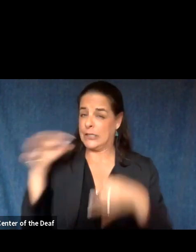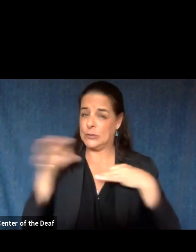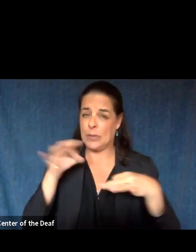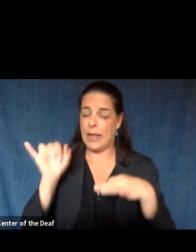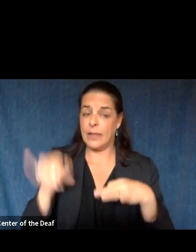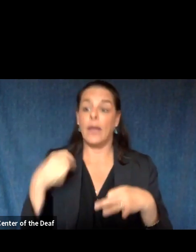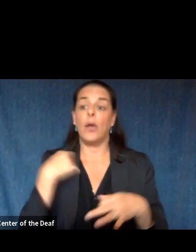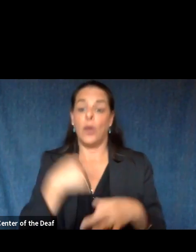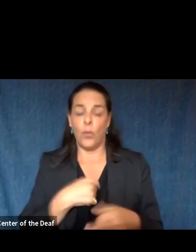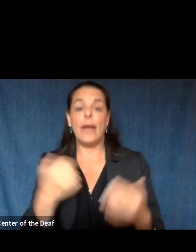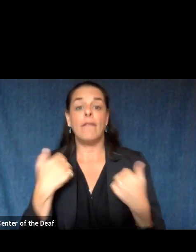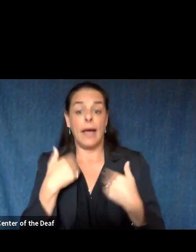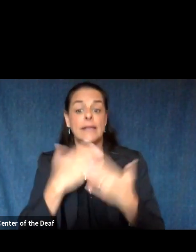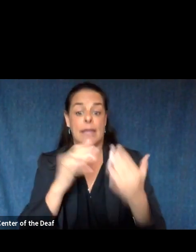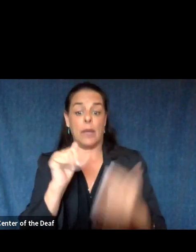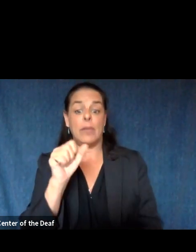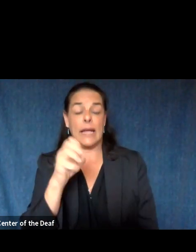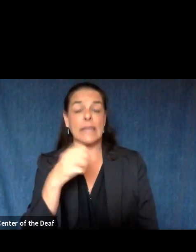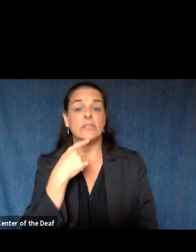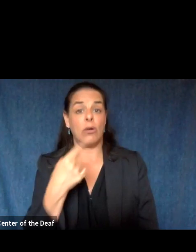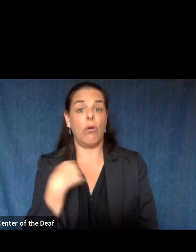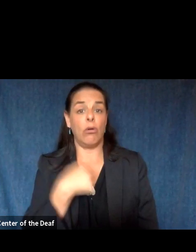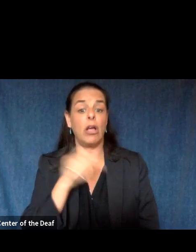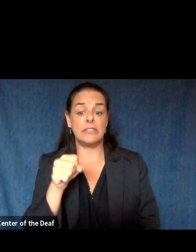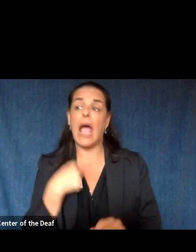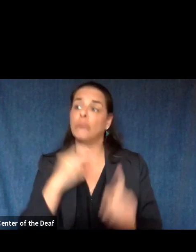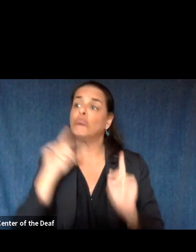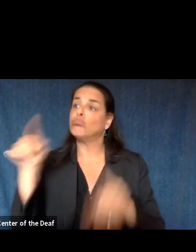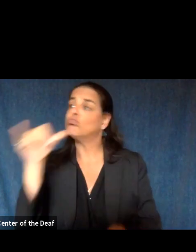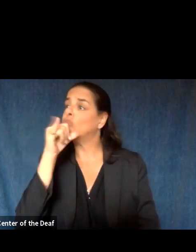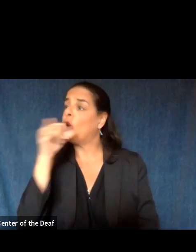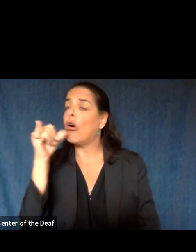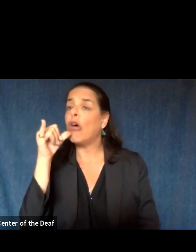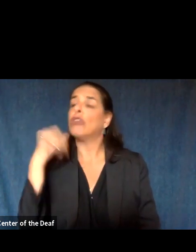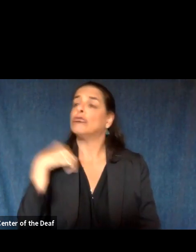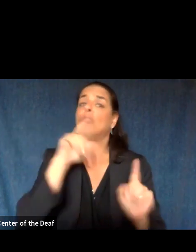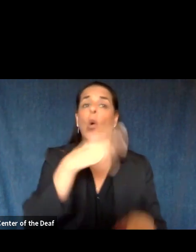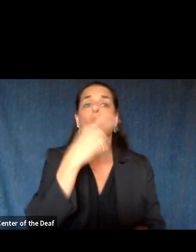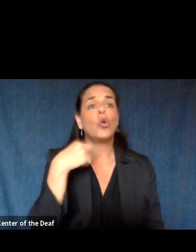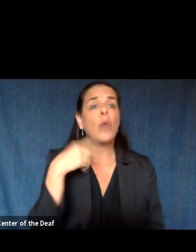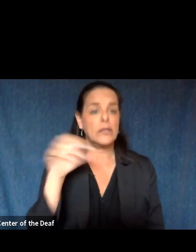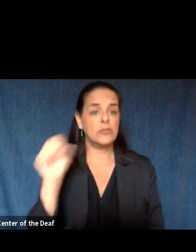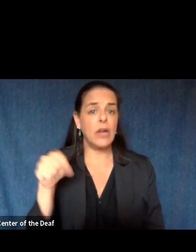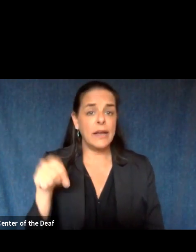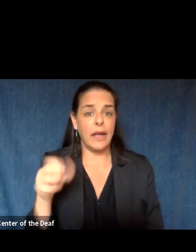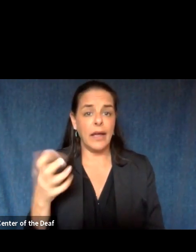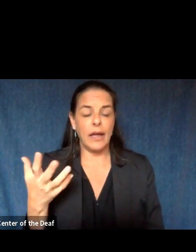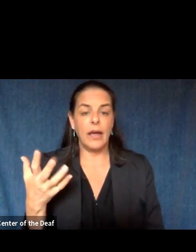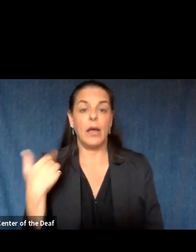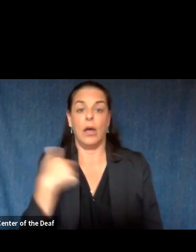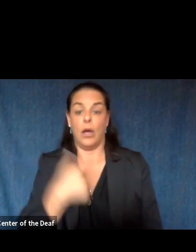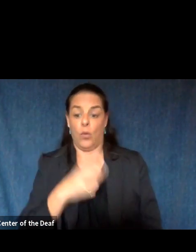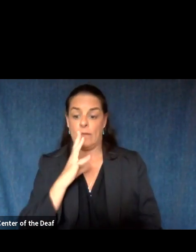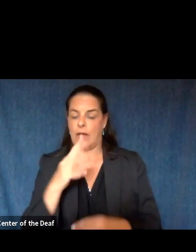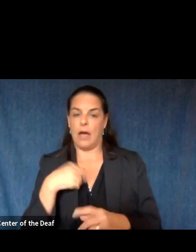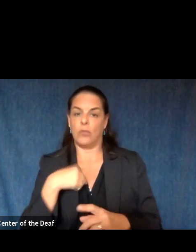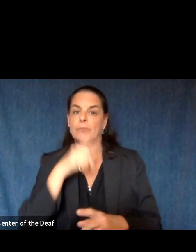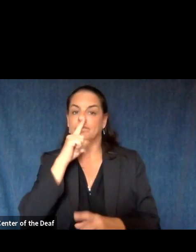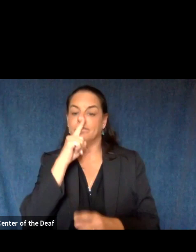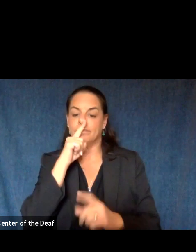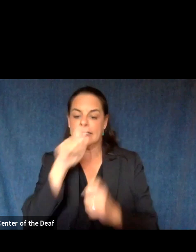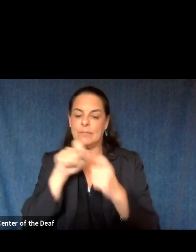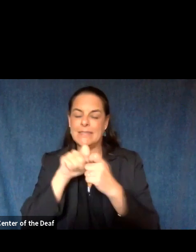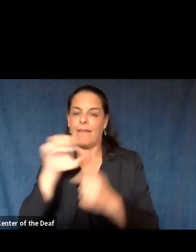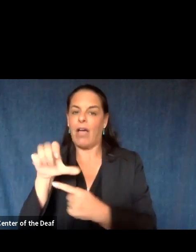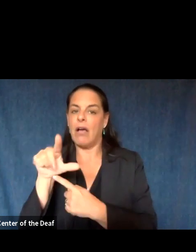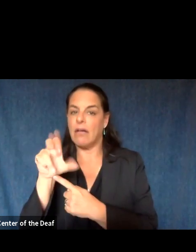had cases that tell us that they are going to bars and restaurants and doing all those things. When we've talked, we've said that we have not had specific clusters